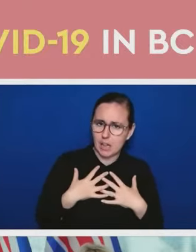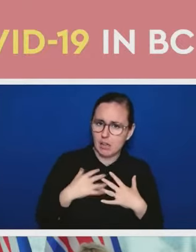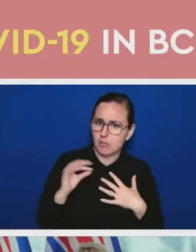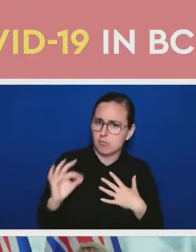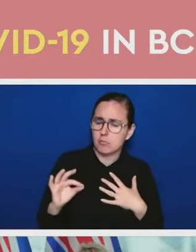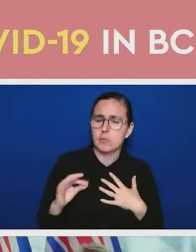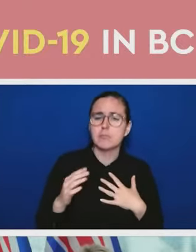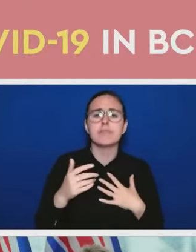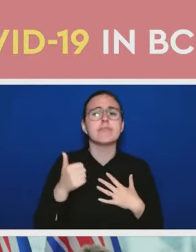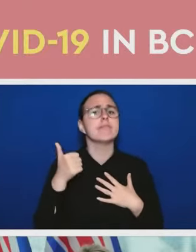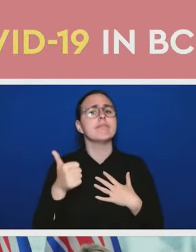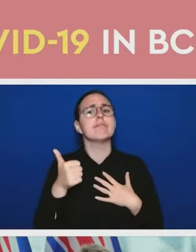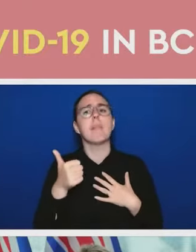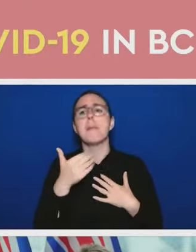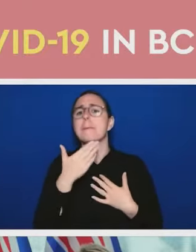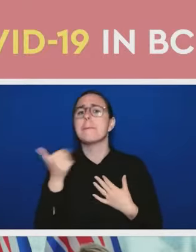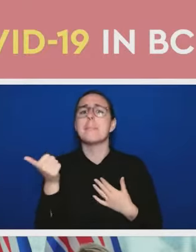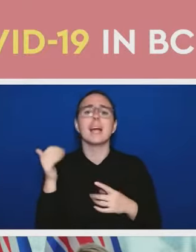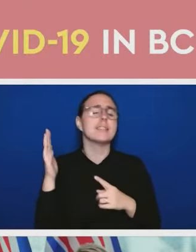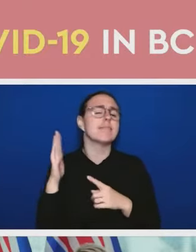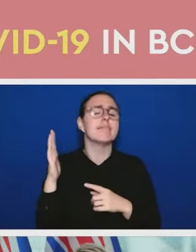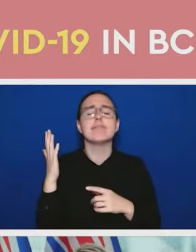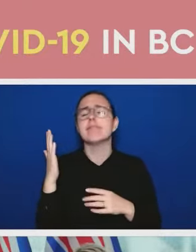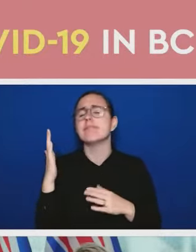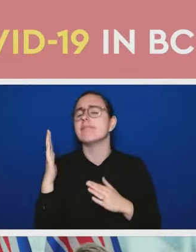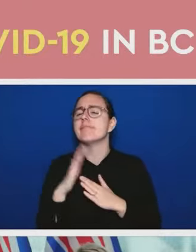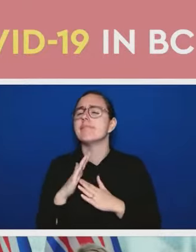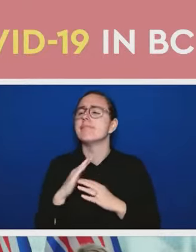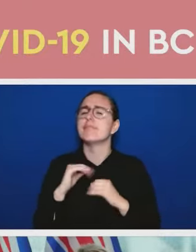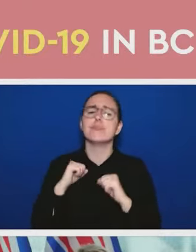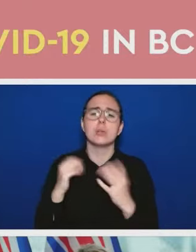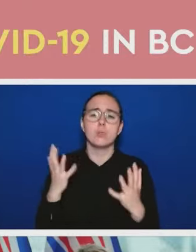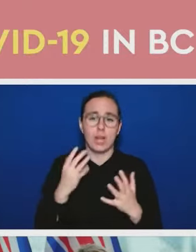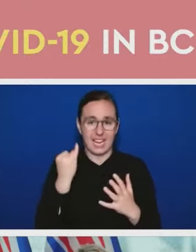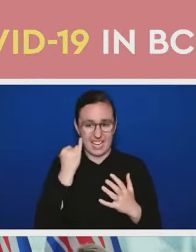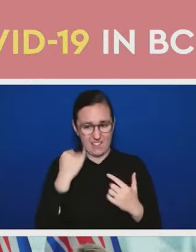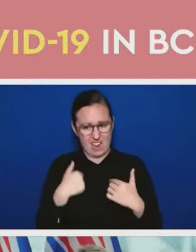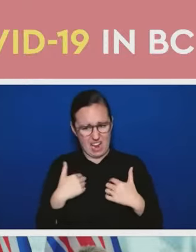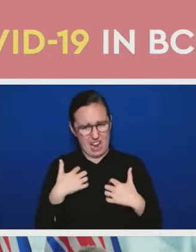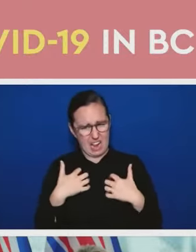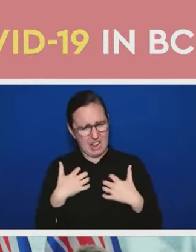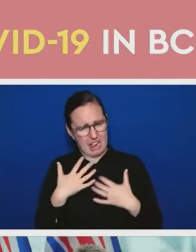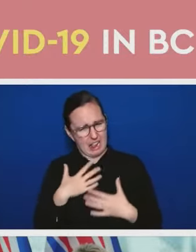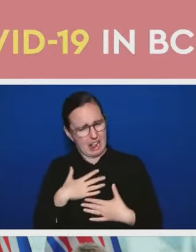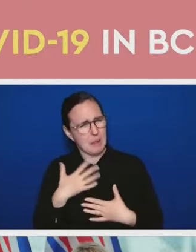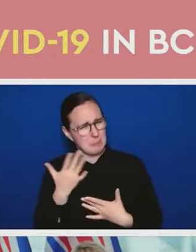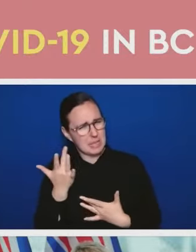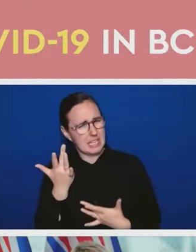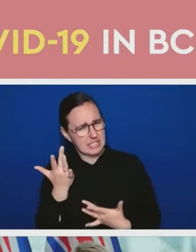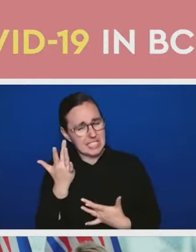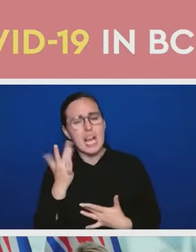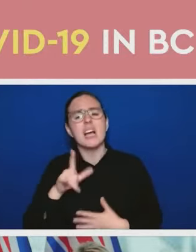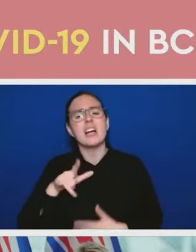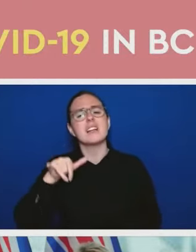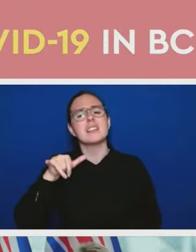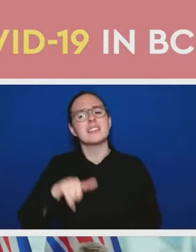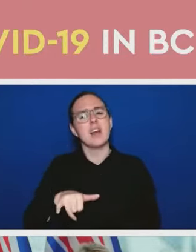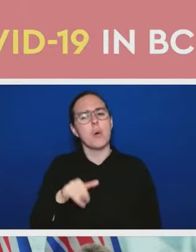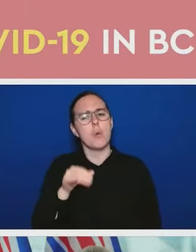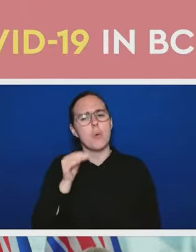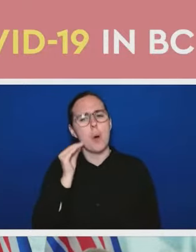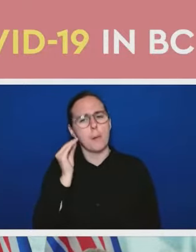have is to stay home and away from others if we're feeling sick. And particularly if we have a